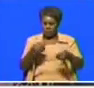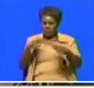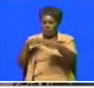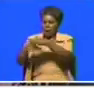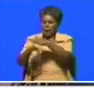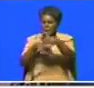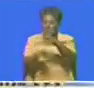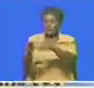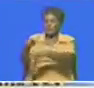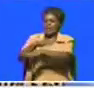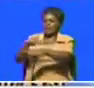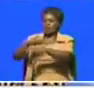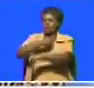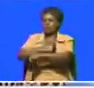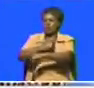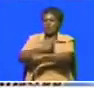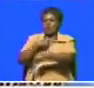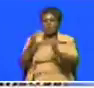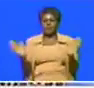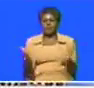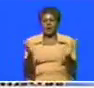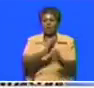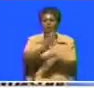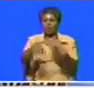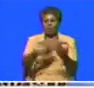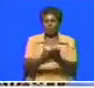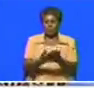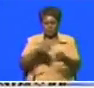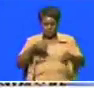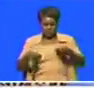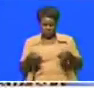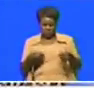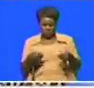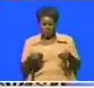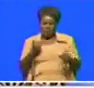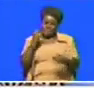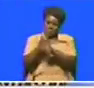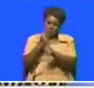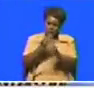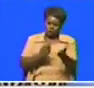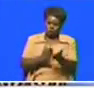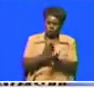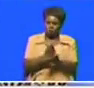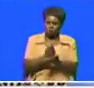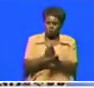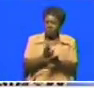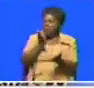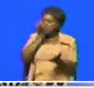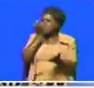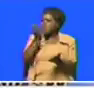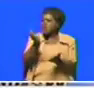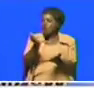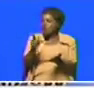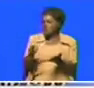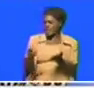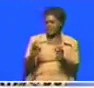access national schools. I urge all of us as persons living with disabilities to ensure we don't take this just for